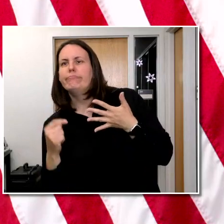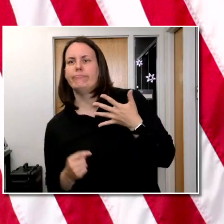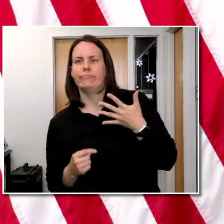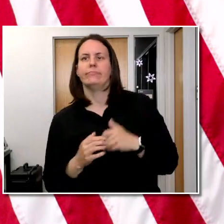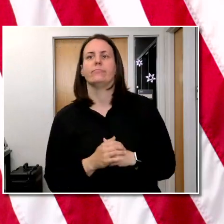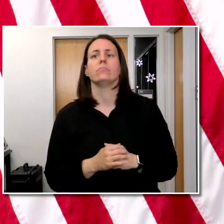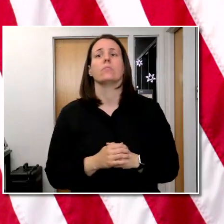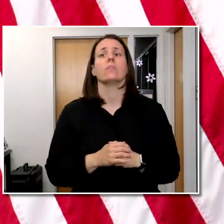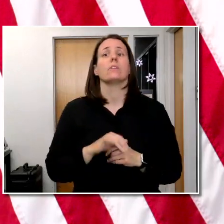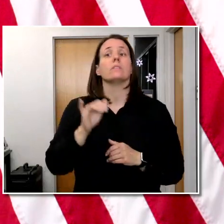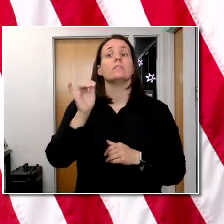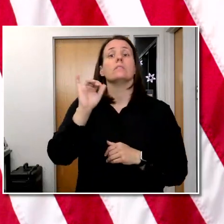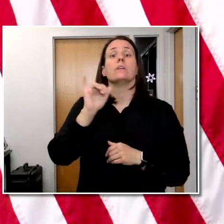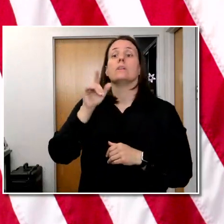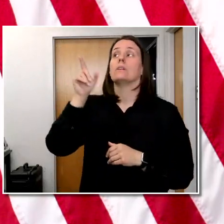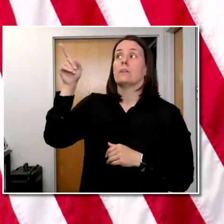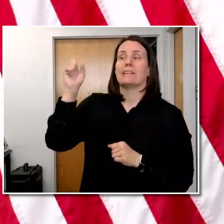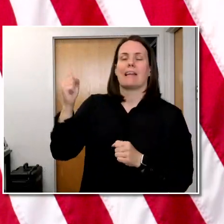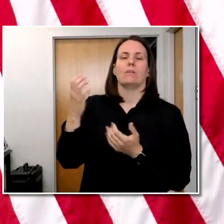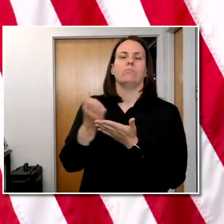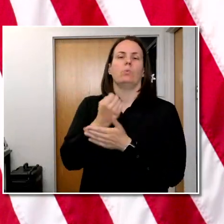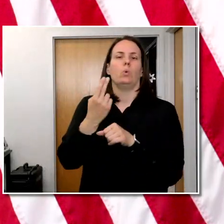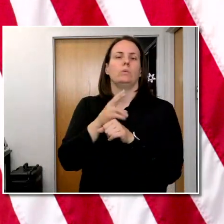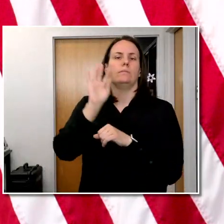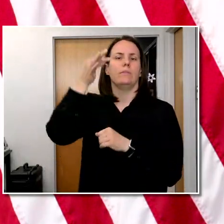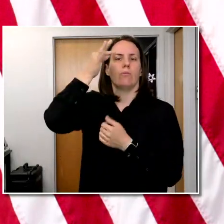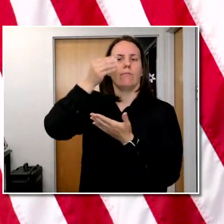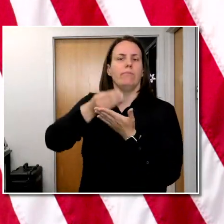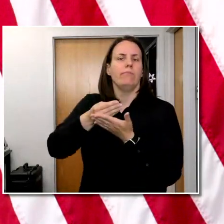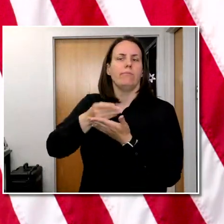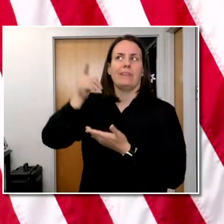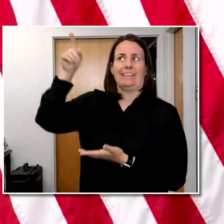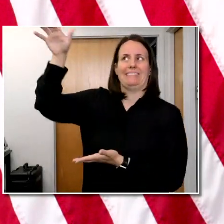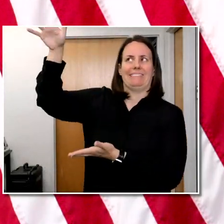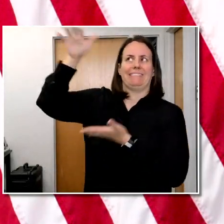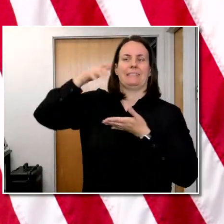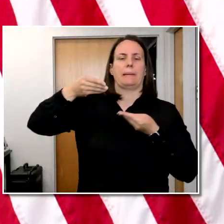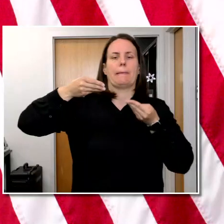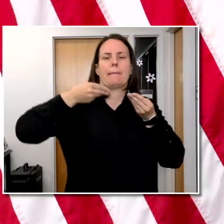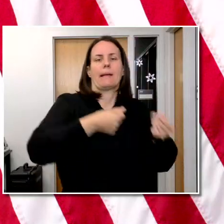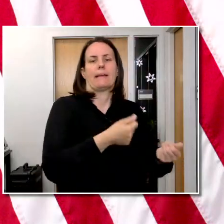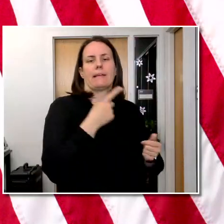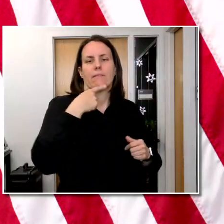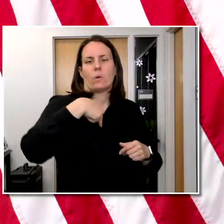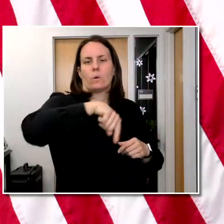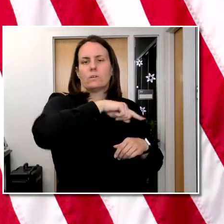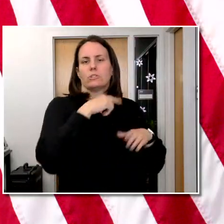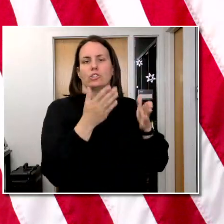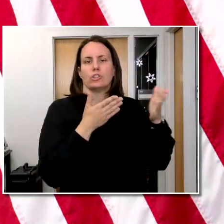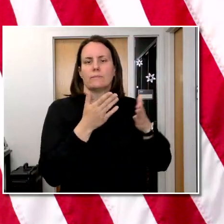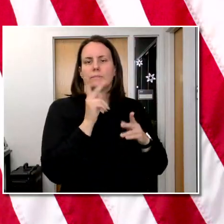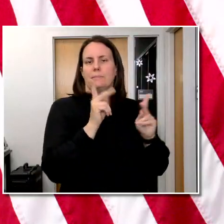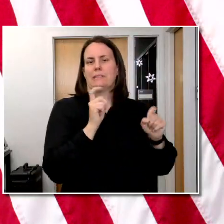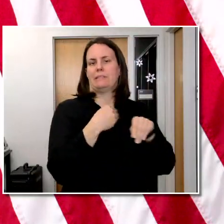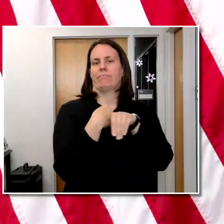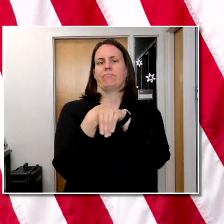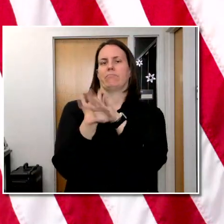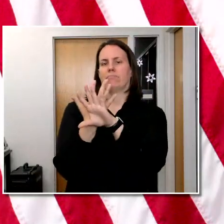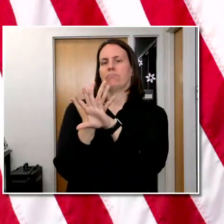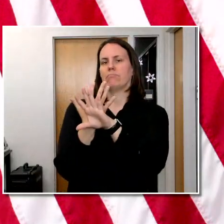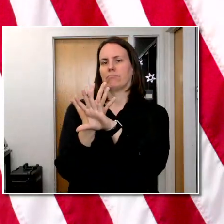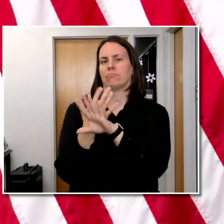Act, and this increased funding will support our increased Medicaid enrollment and our increased usage due to the